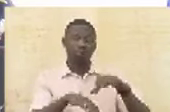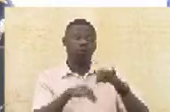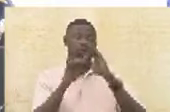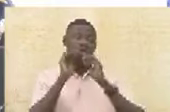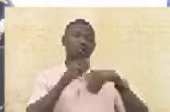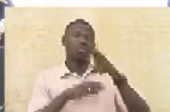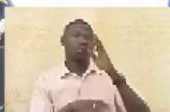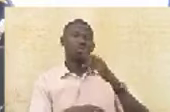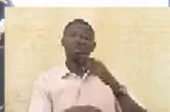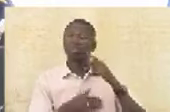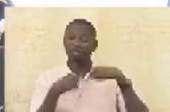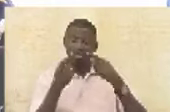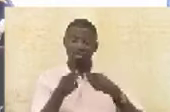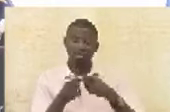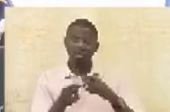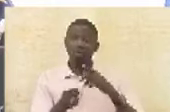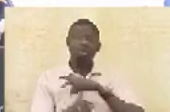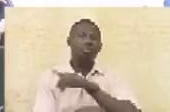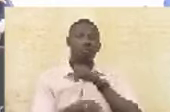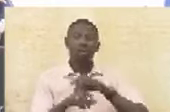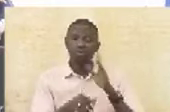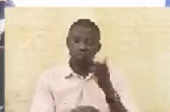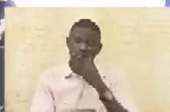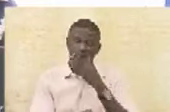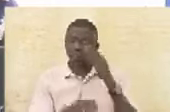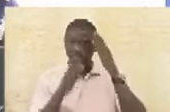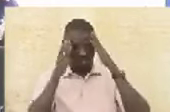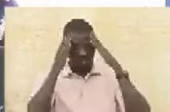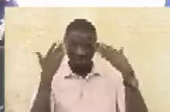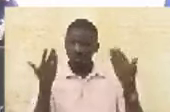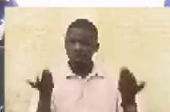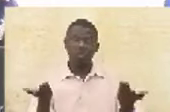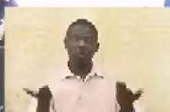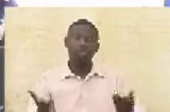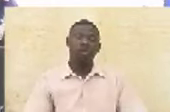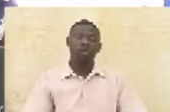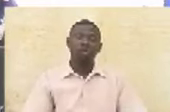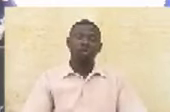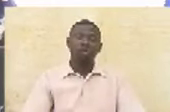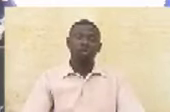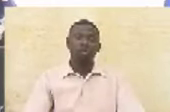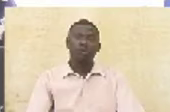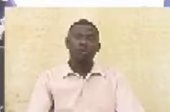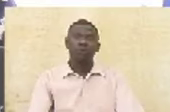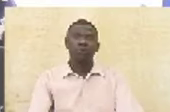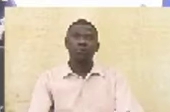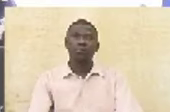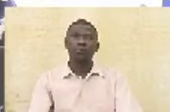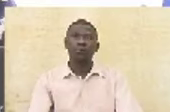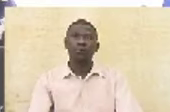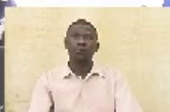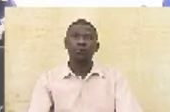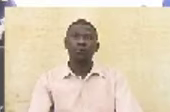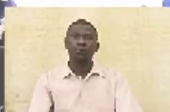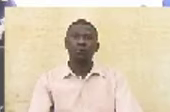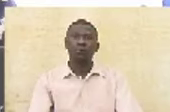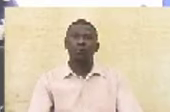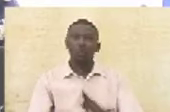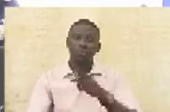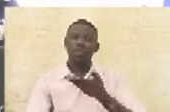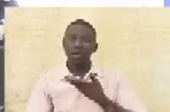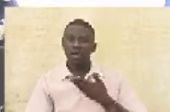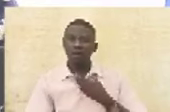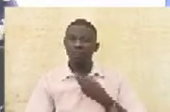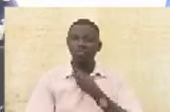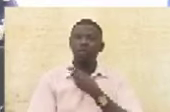from that, the places we went to, I cannot recall. Do you have the medical papers that were